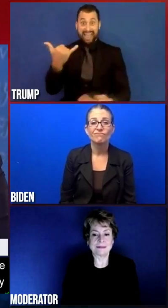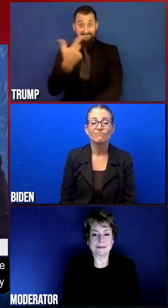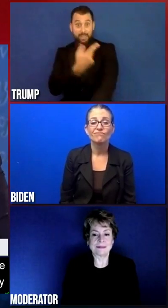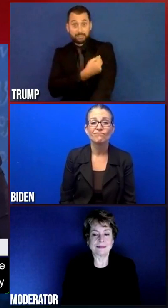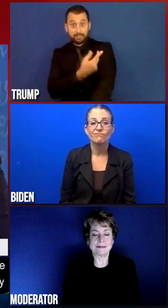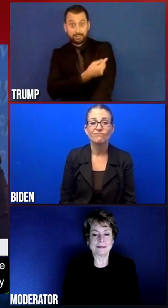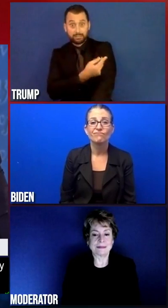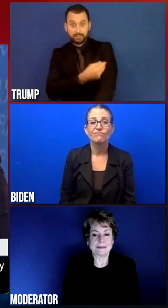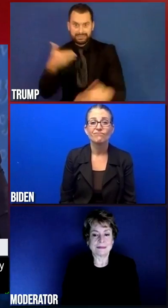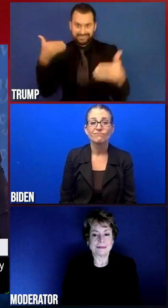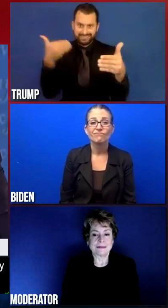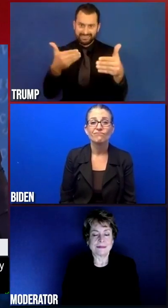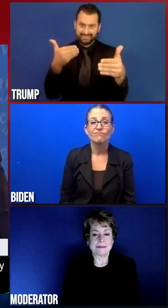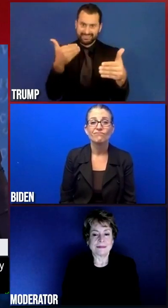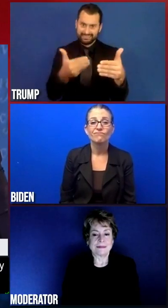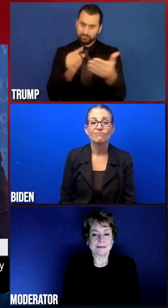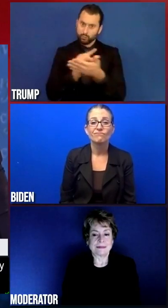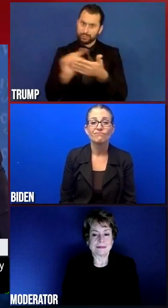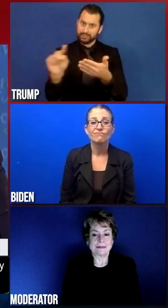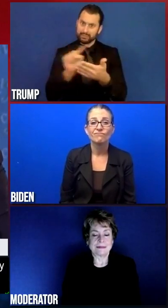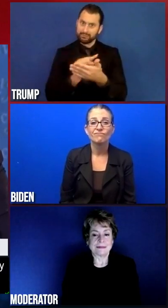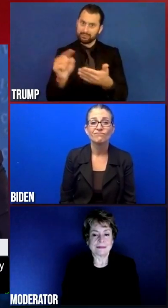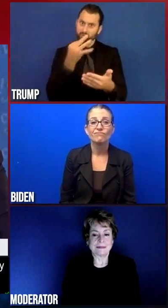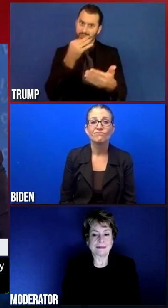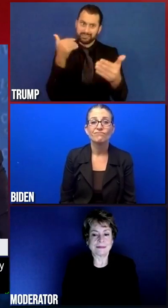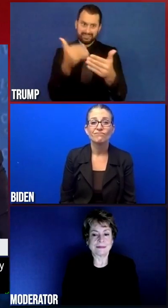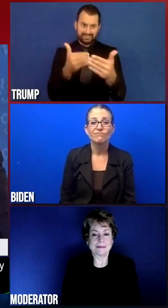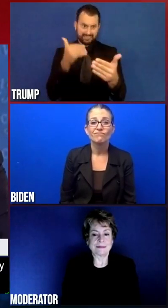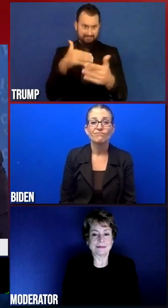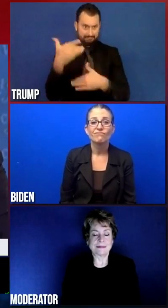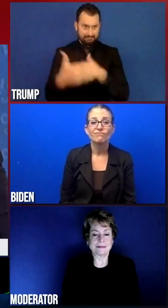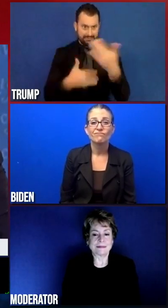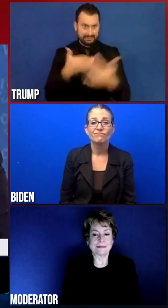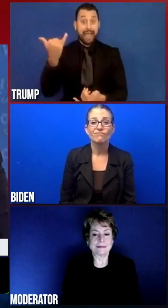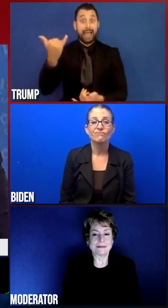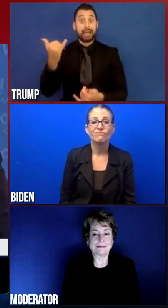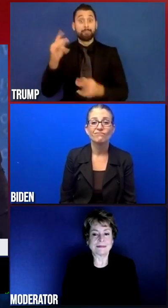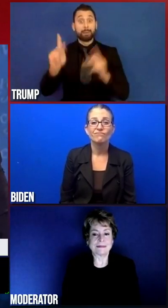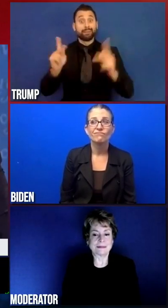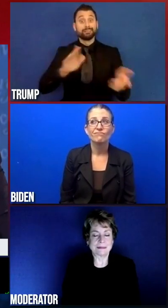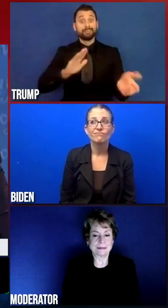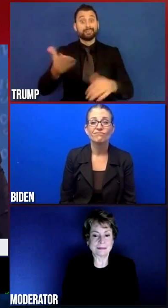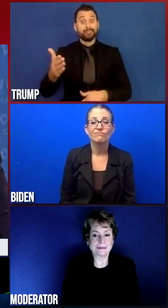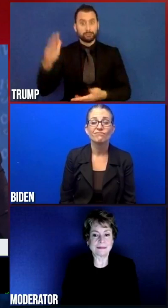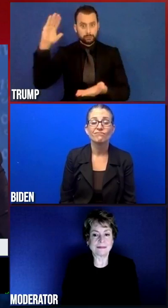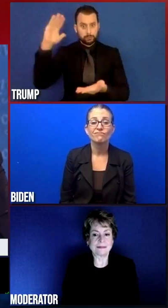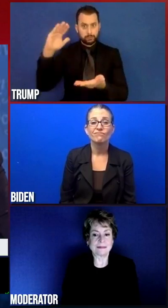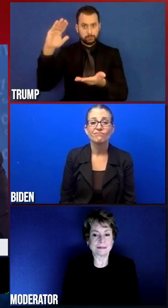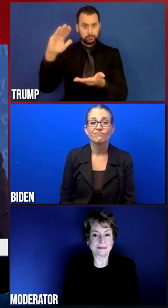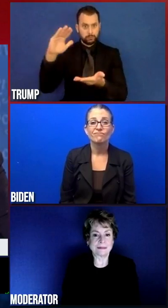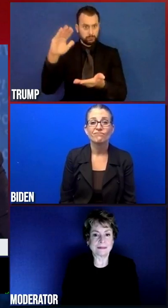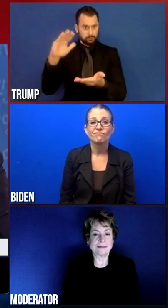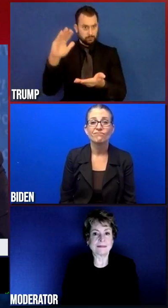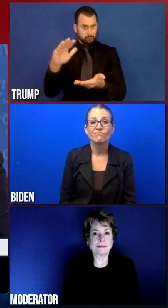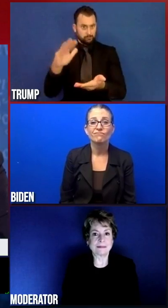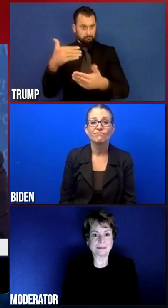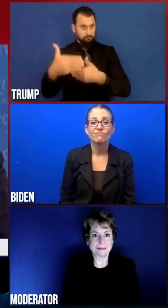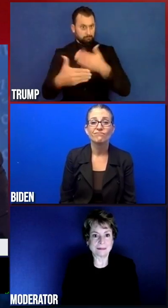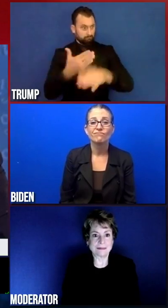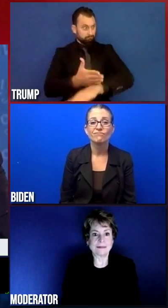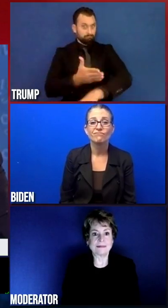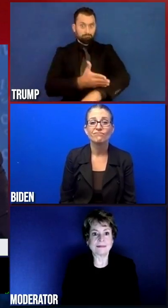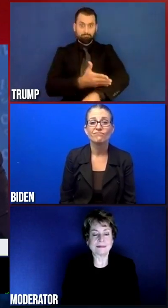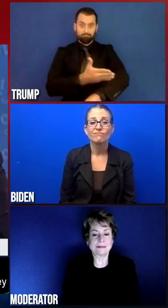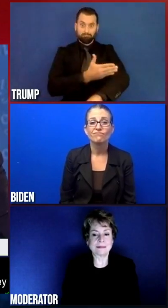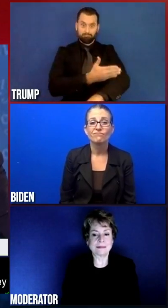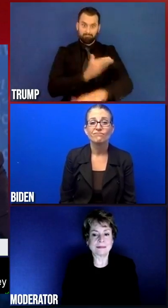done a great job. The only thing I haven't done a good job, and that's because of the fake news. No matter what you say to them, they give you bad press on it. It's just fake news.